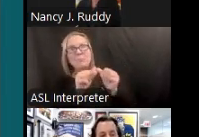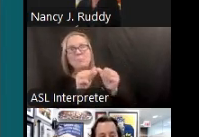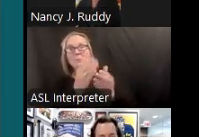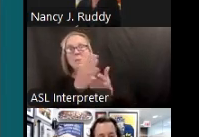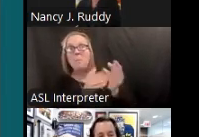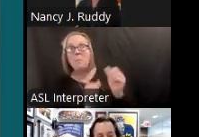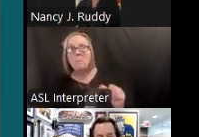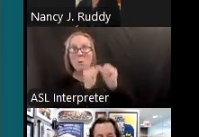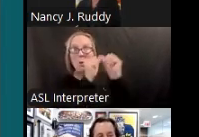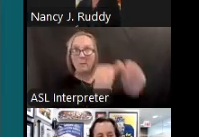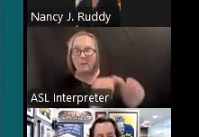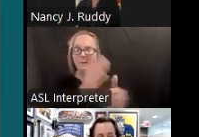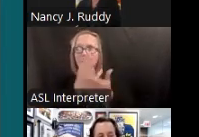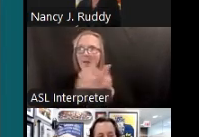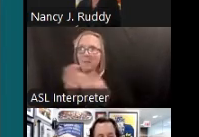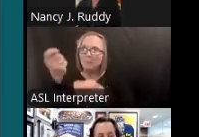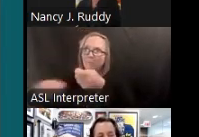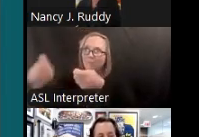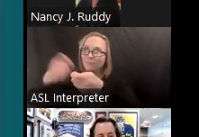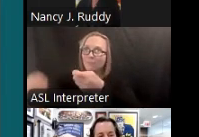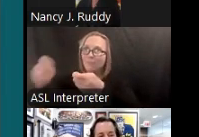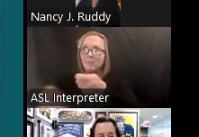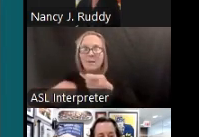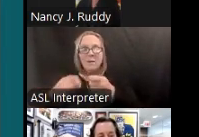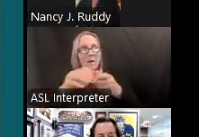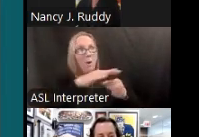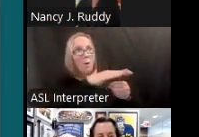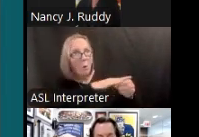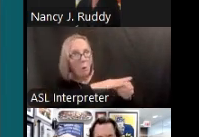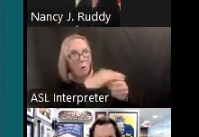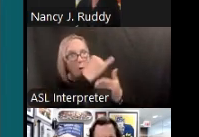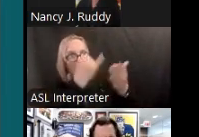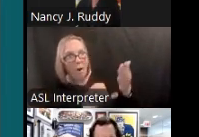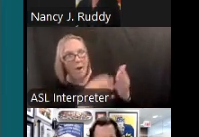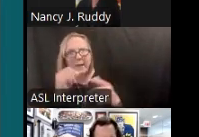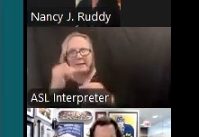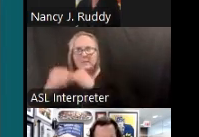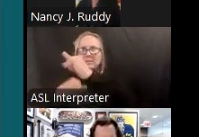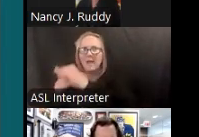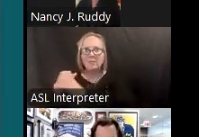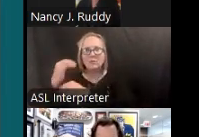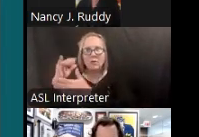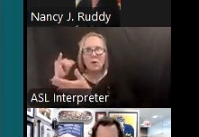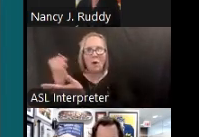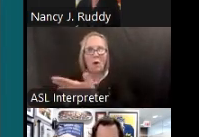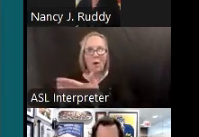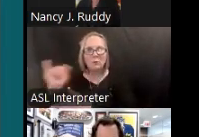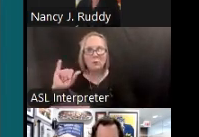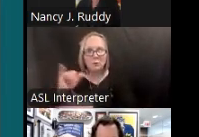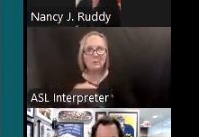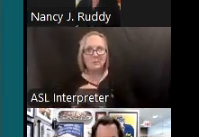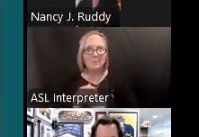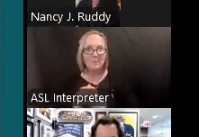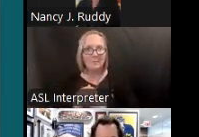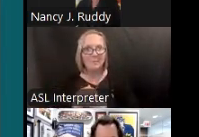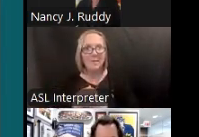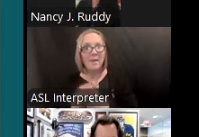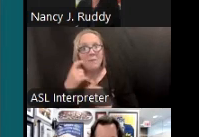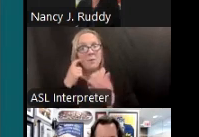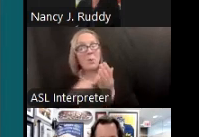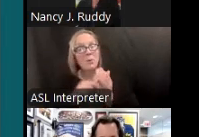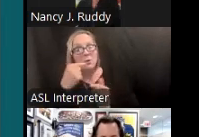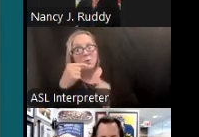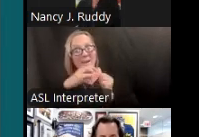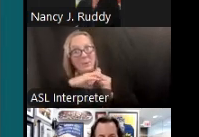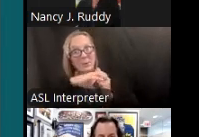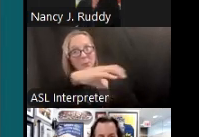vibrancy, activation, and inspiration. The entire 11th Avenue portion of the ground floor, which is noted in green on this